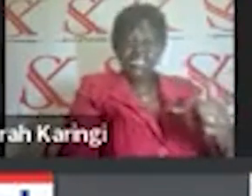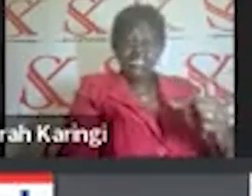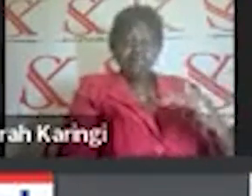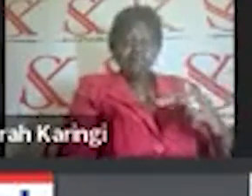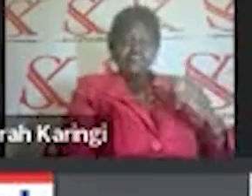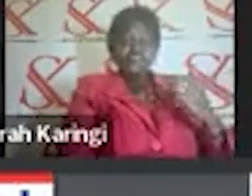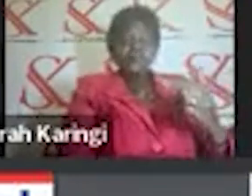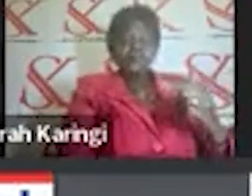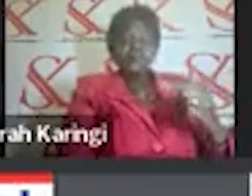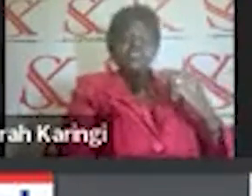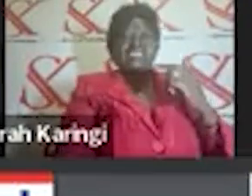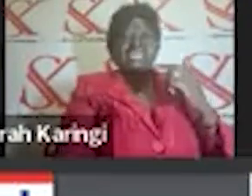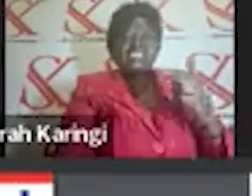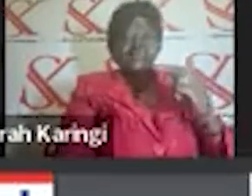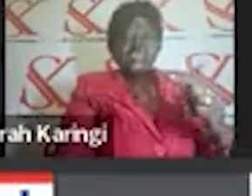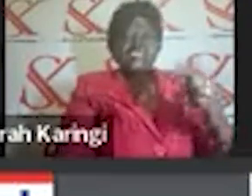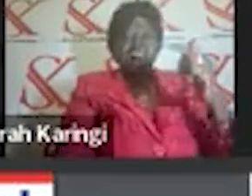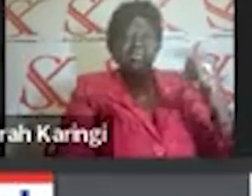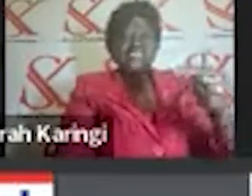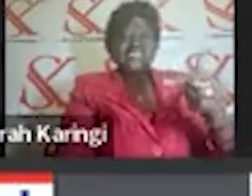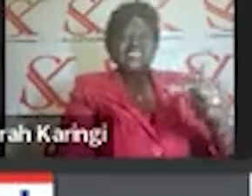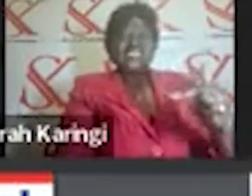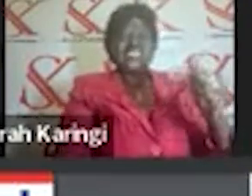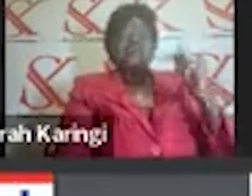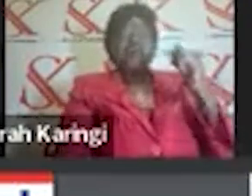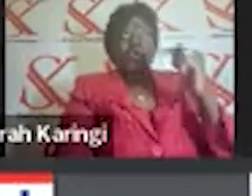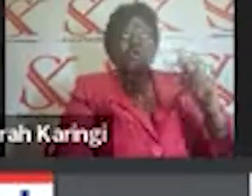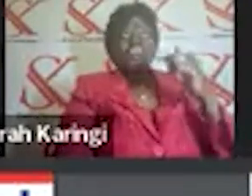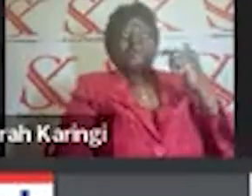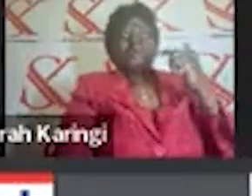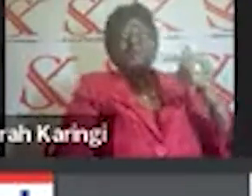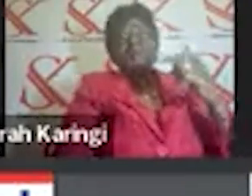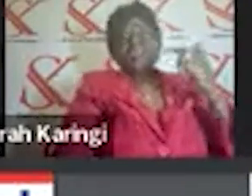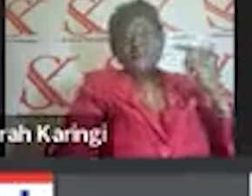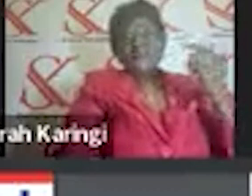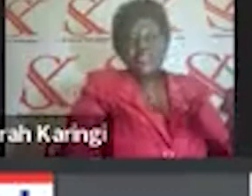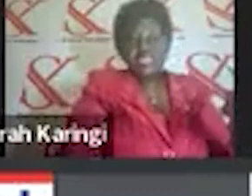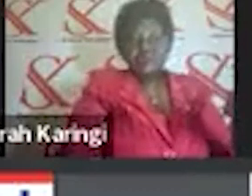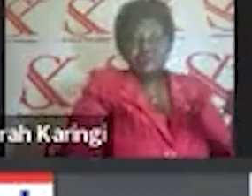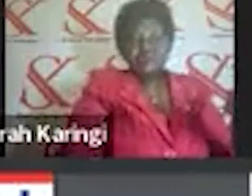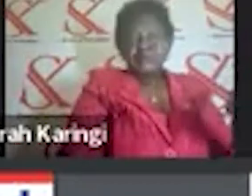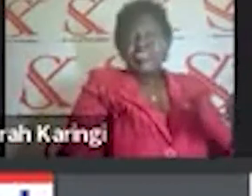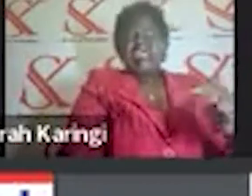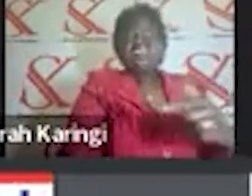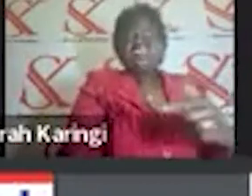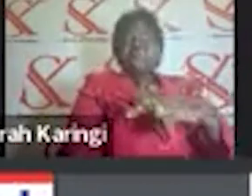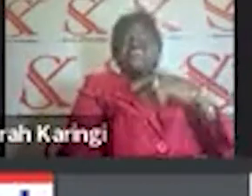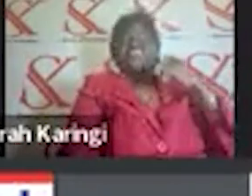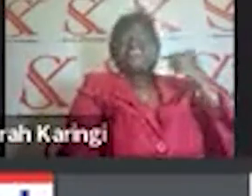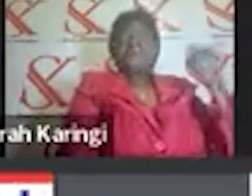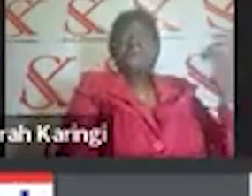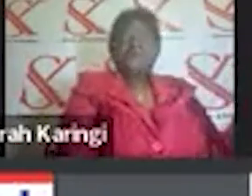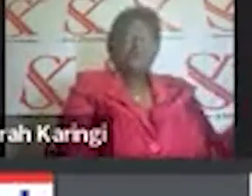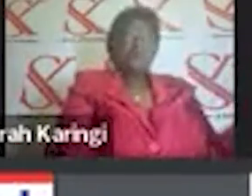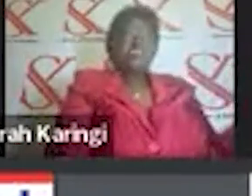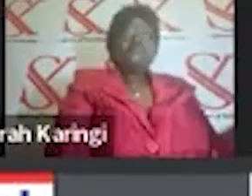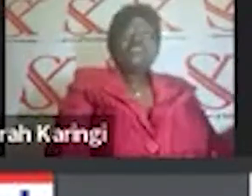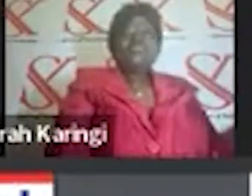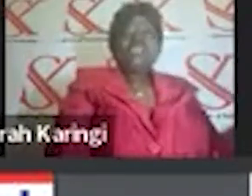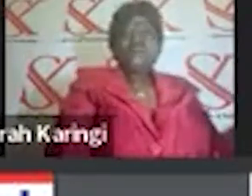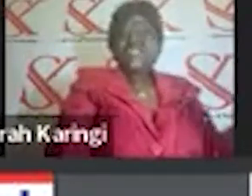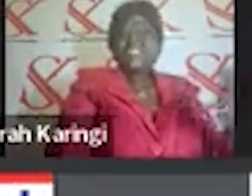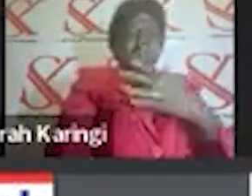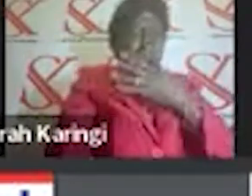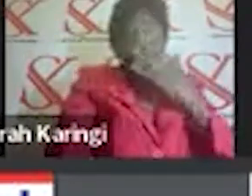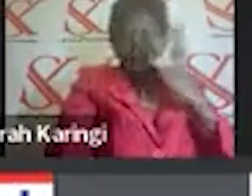or the other. So that is why this man says that when you see people who are very wealthy, at times we say, oh, there has